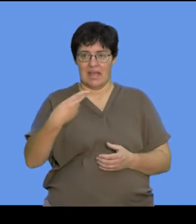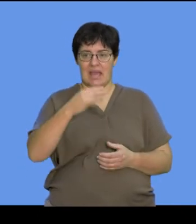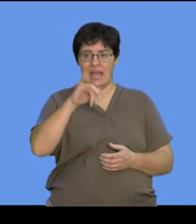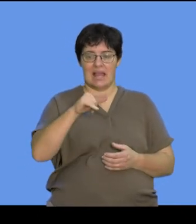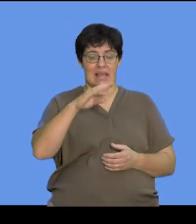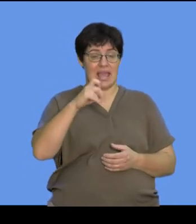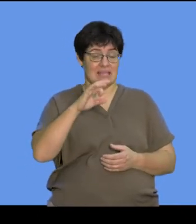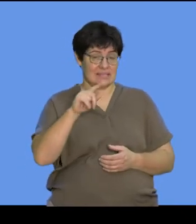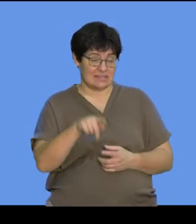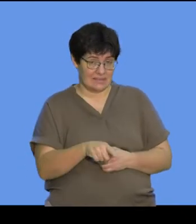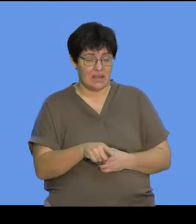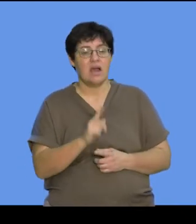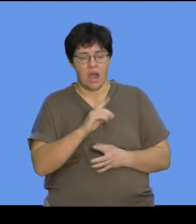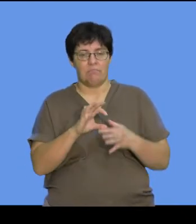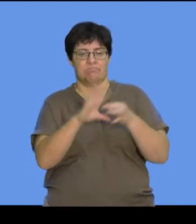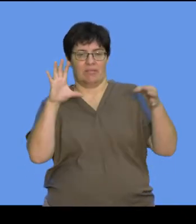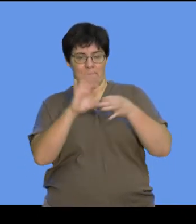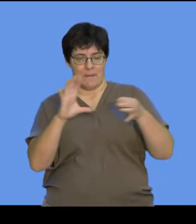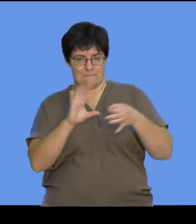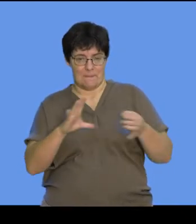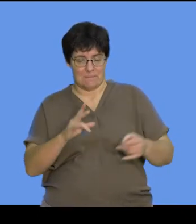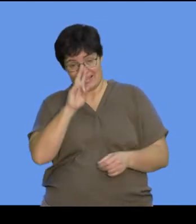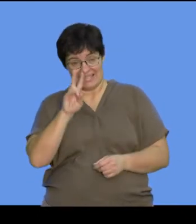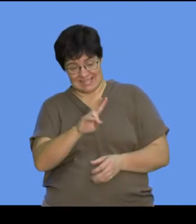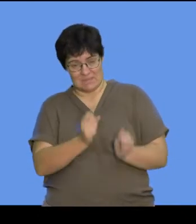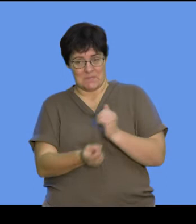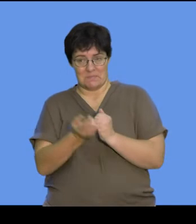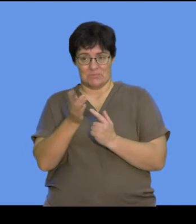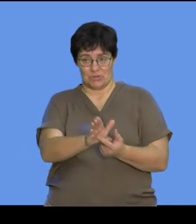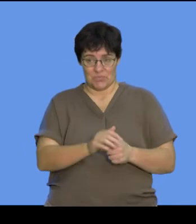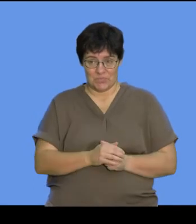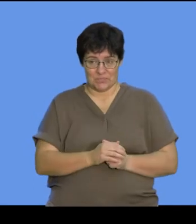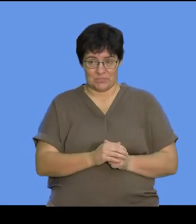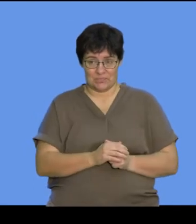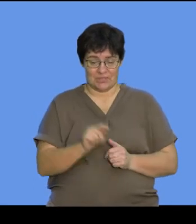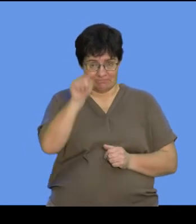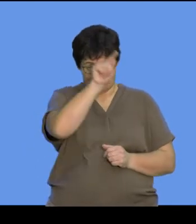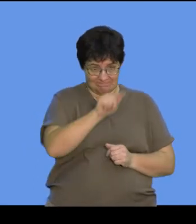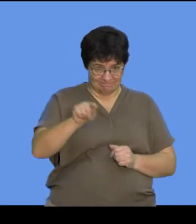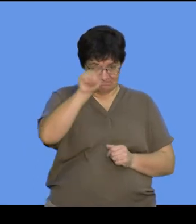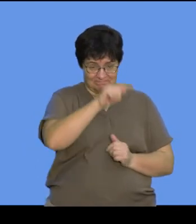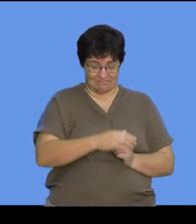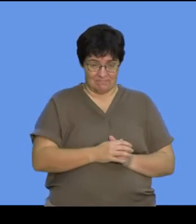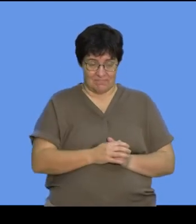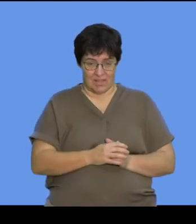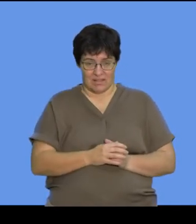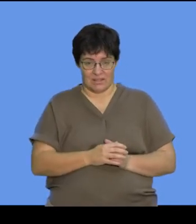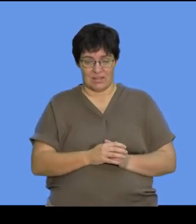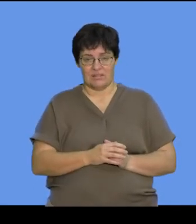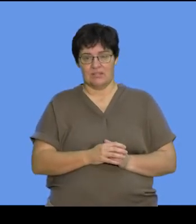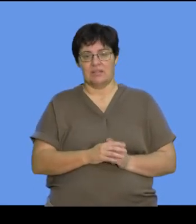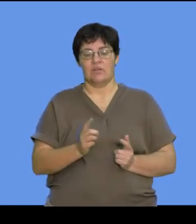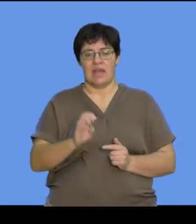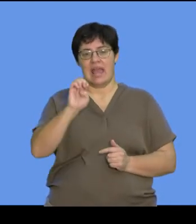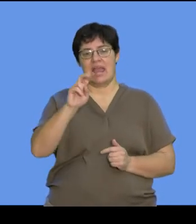helicase that breaks the weak hydrogen bonds, and here you can see that enzyme illustrated in this by this